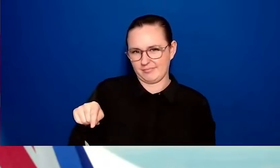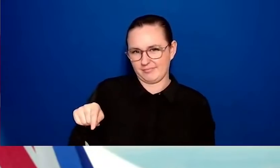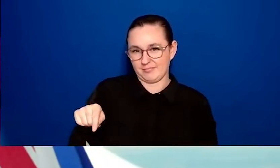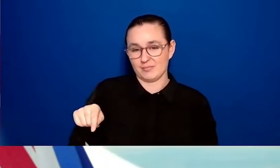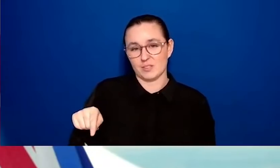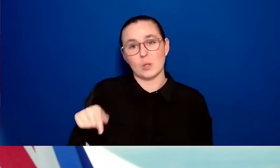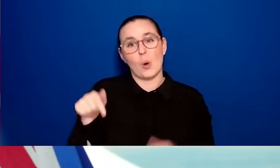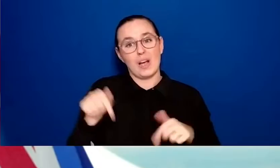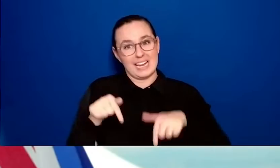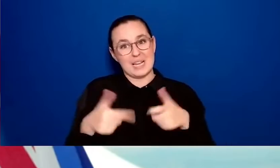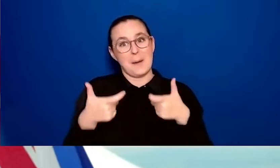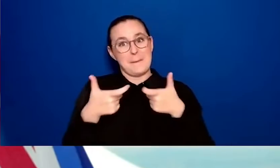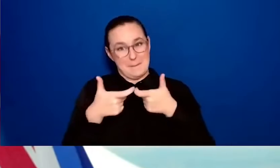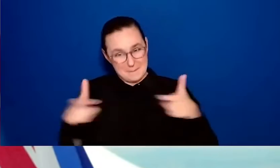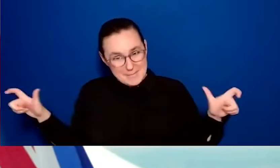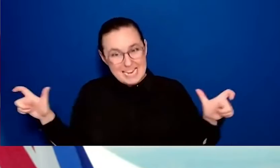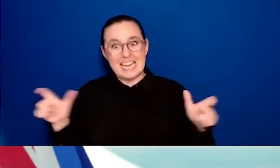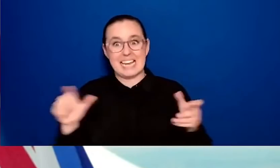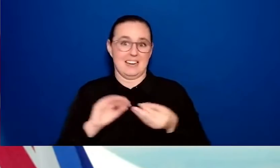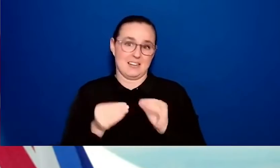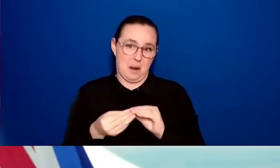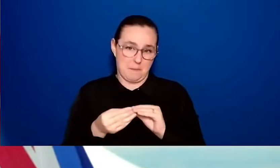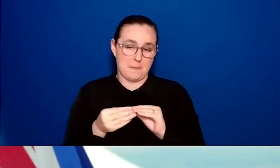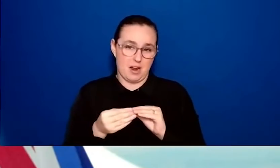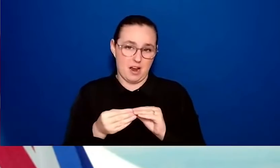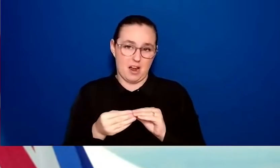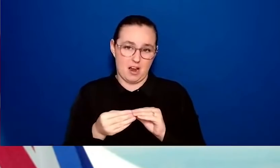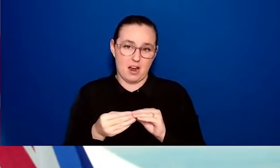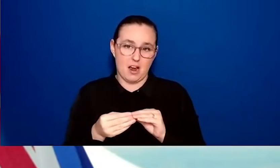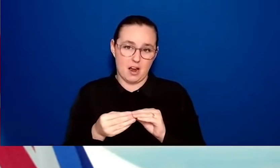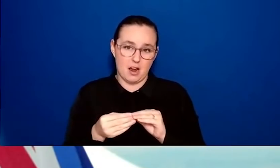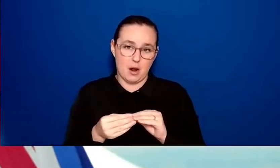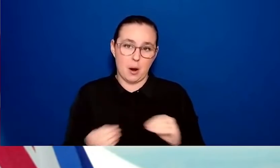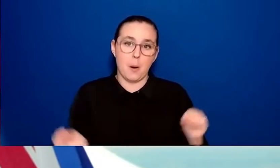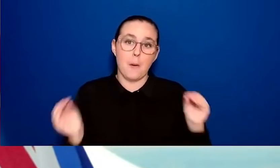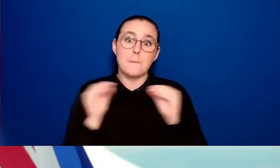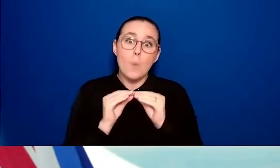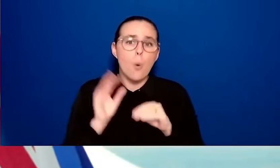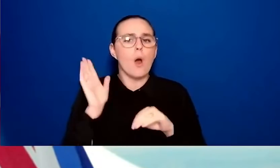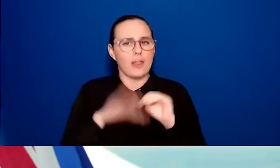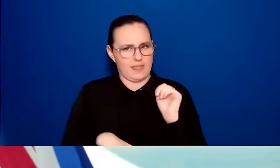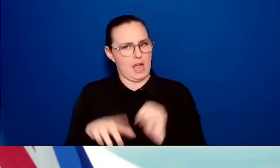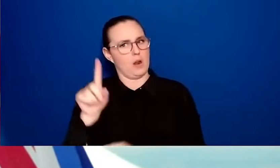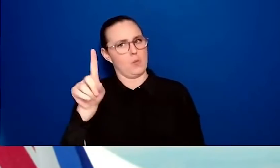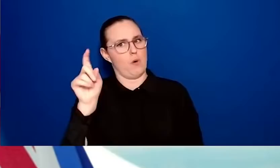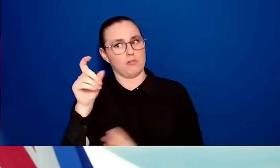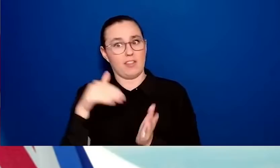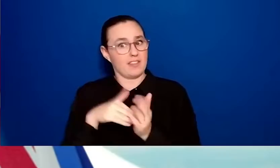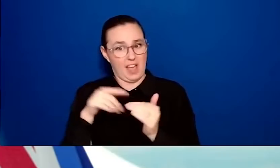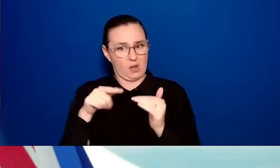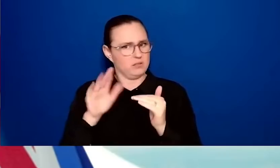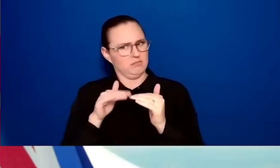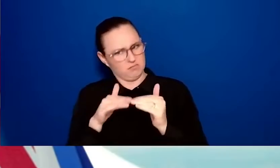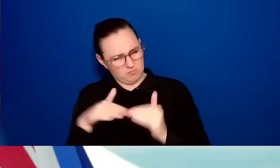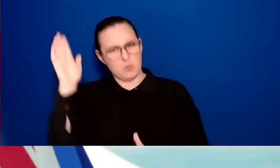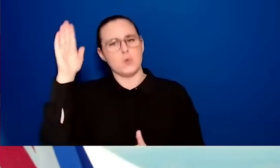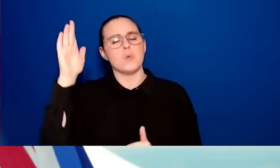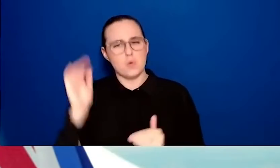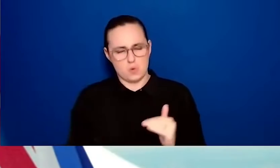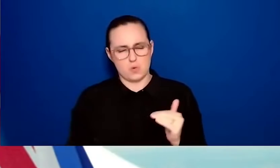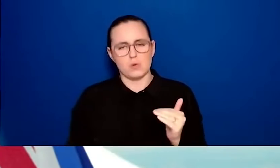if you count long-term care and assisted living, certainly north of 100,000 people. So that's a lot of people working in healthcare in